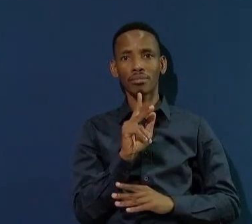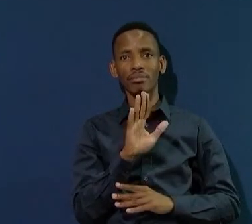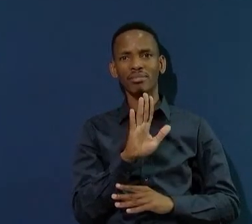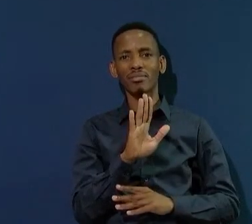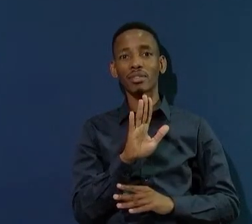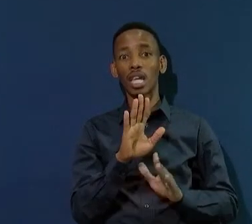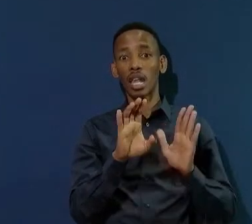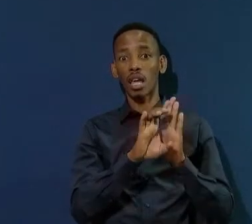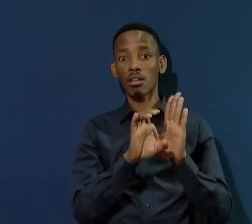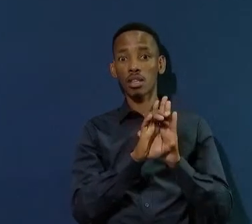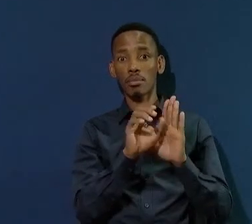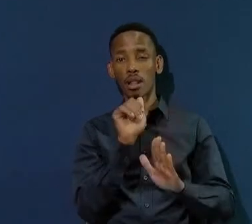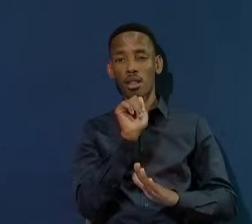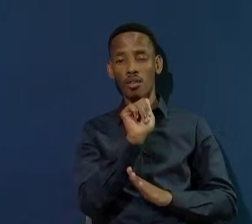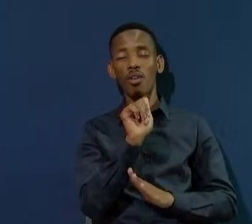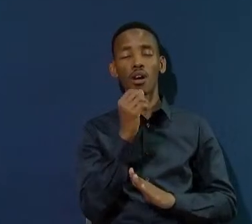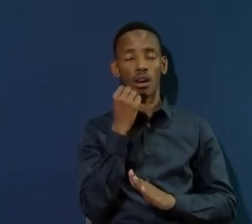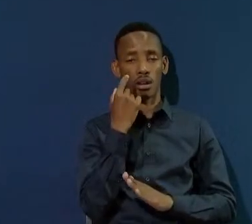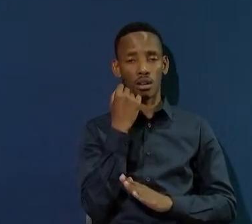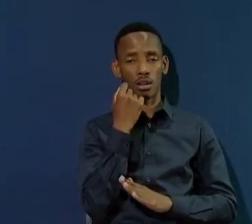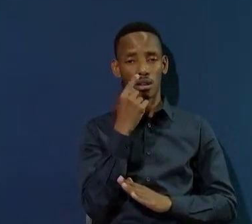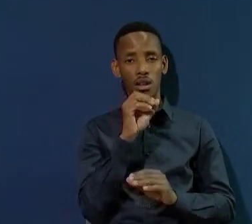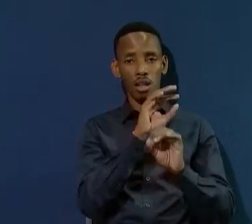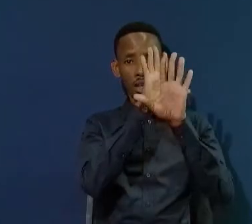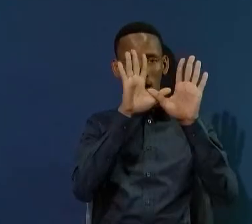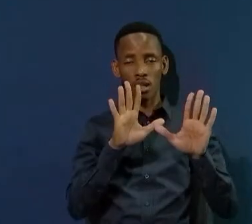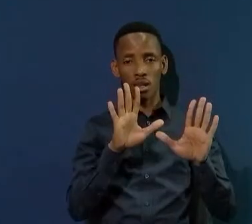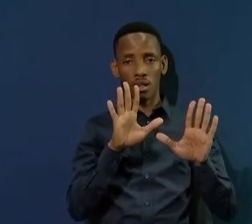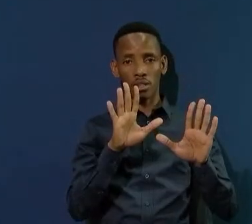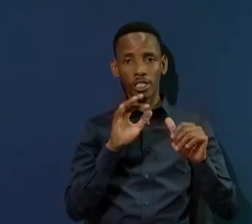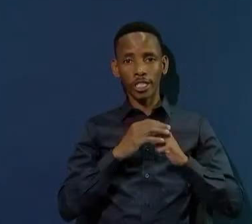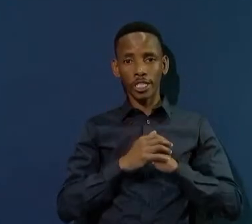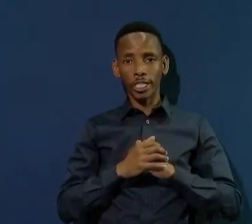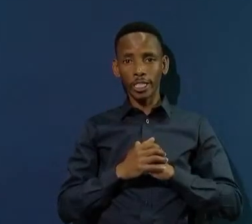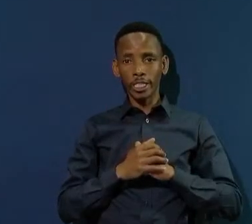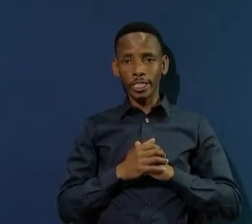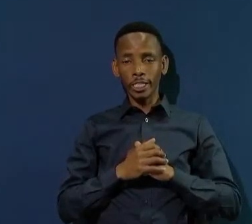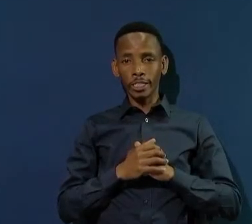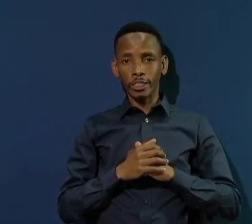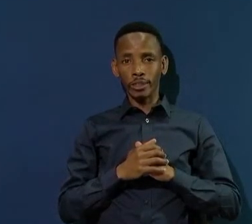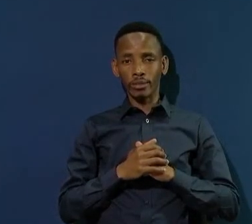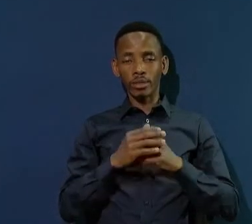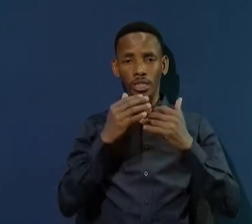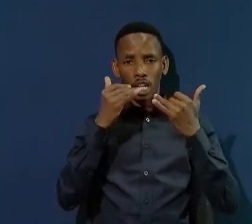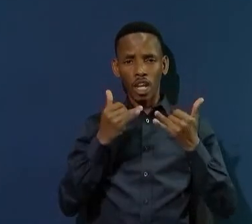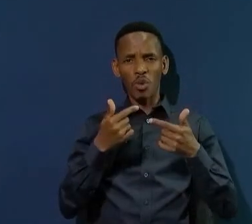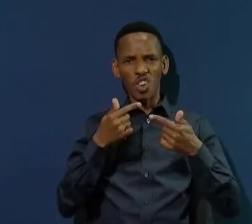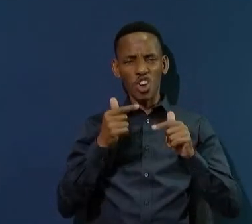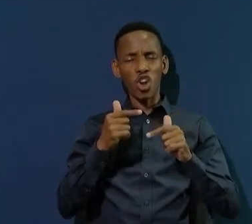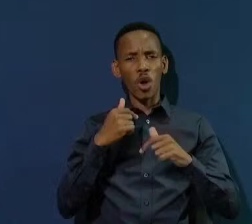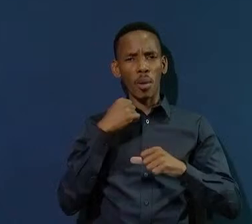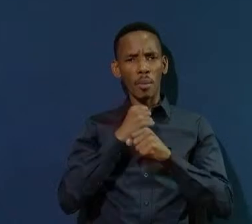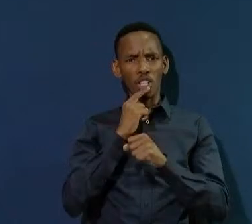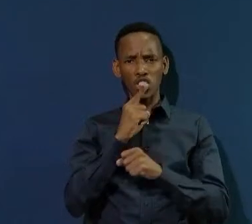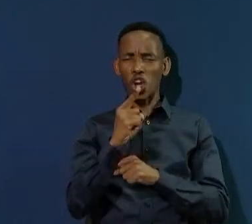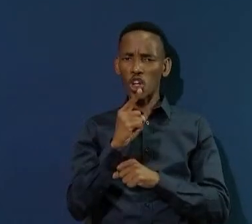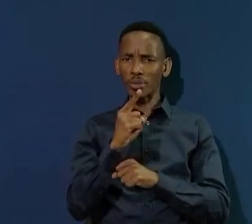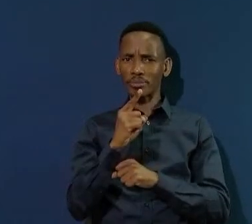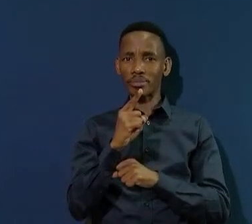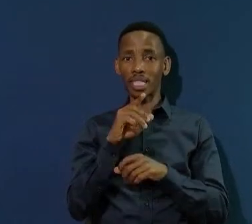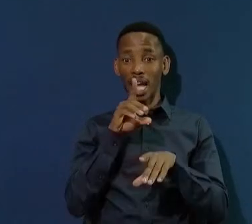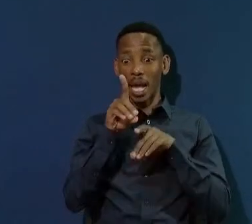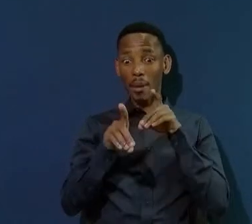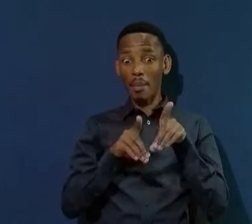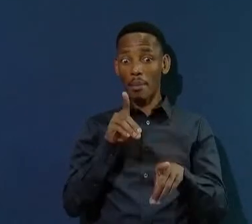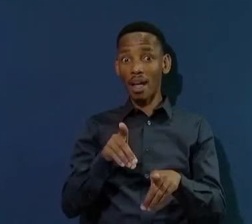sone seo sa gore kana tlhaloso e hileng ke a go ka netehatsa gore ba tlhophi gore ba